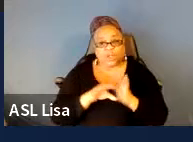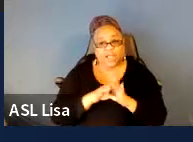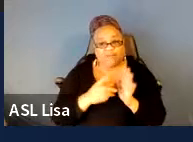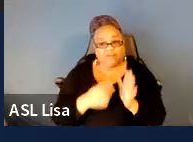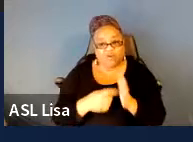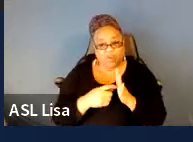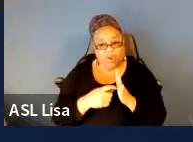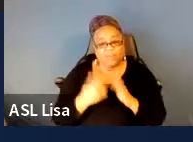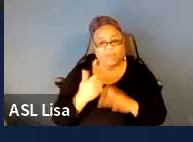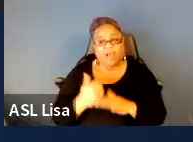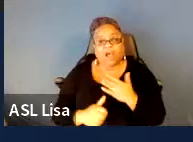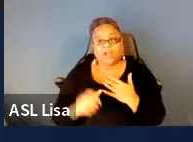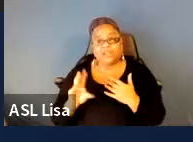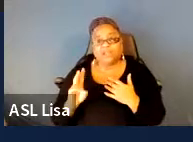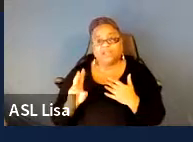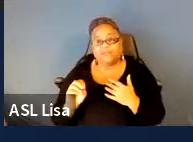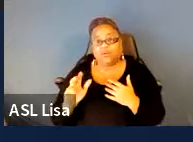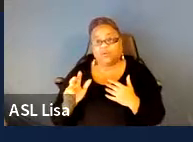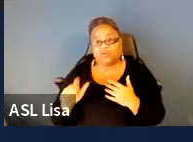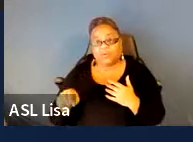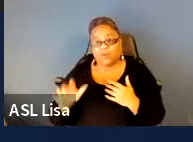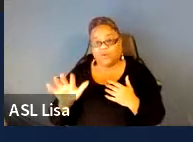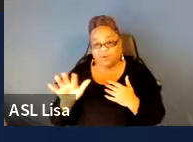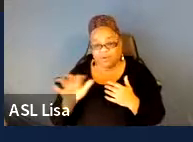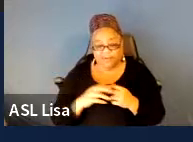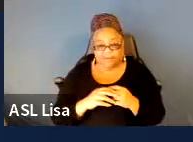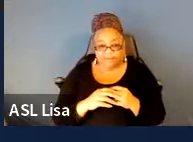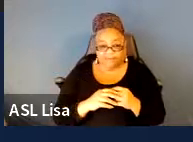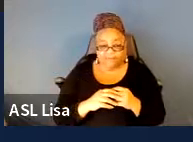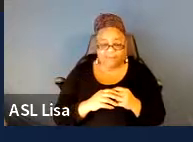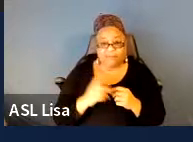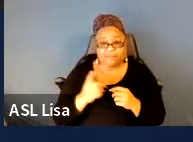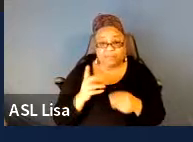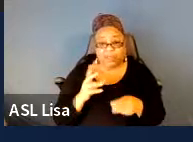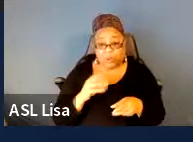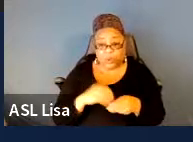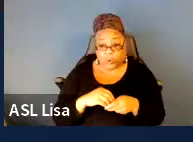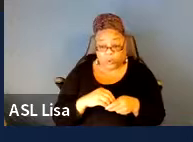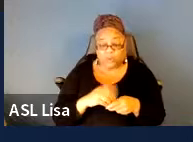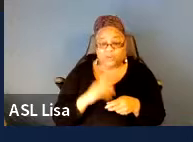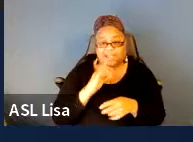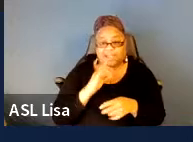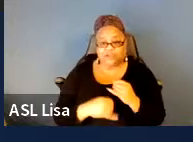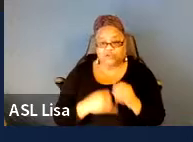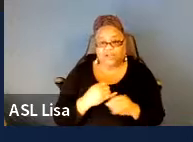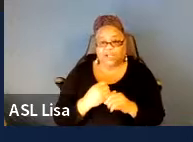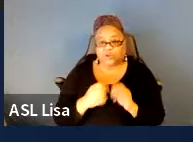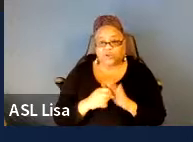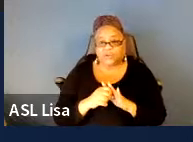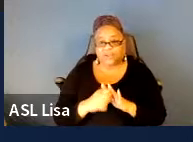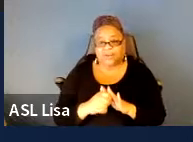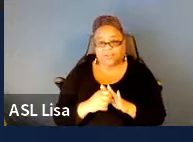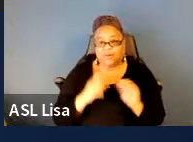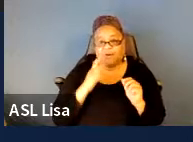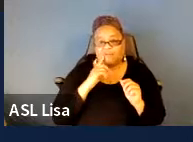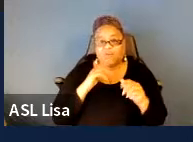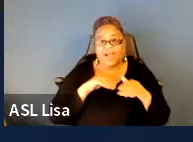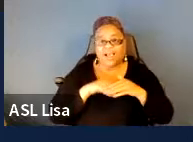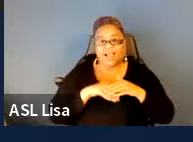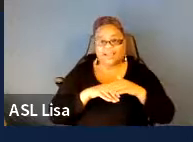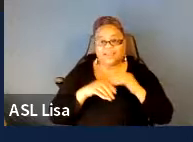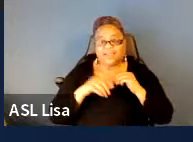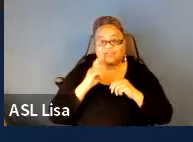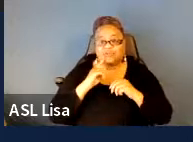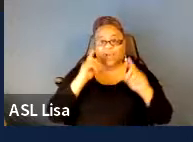in 703.5. And that includes that international symbol for access for